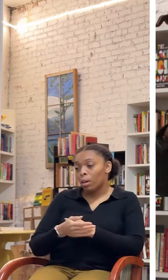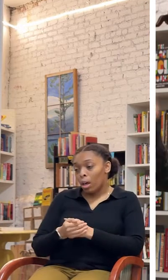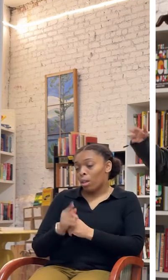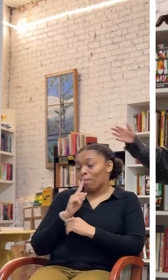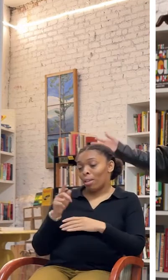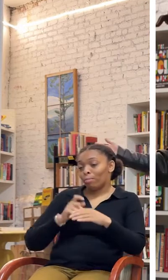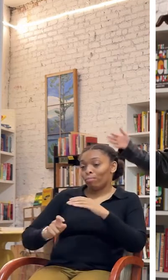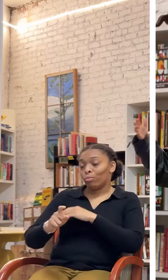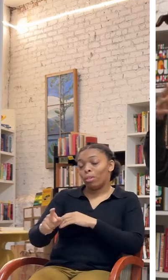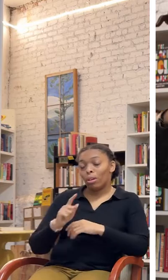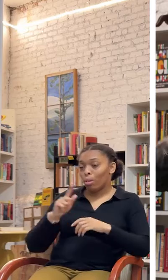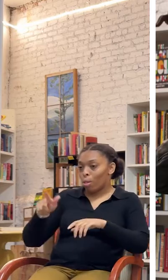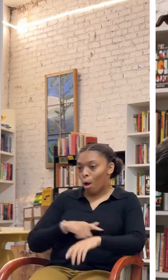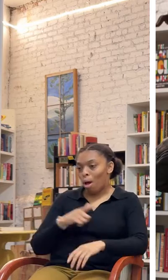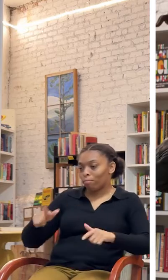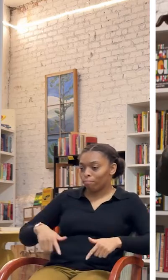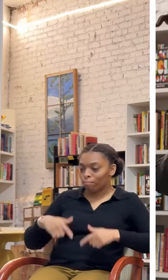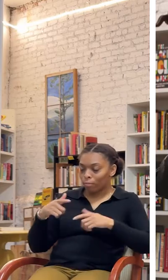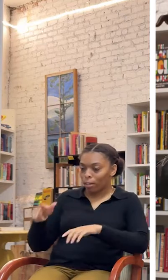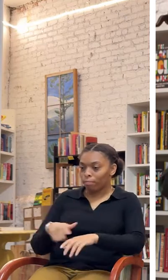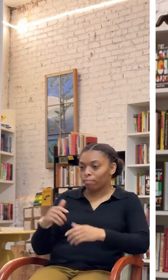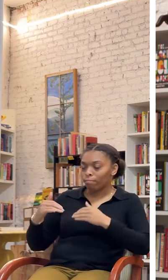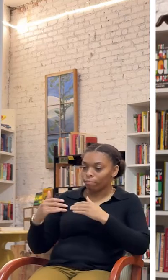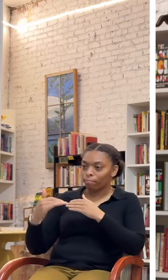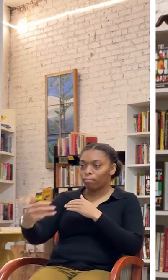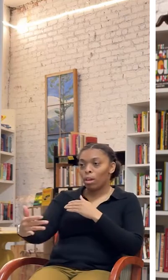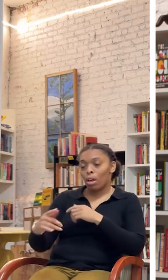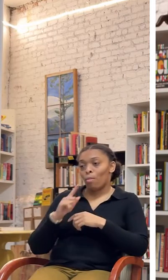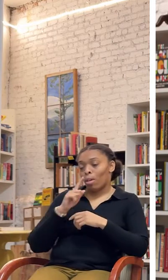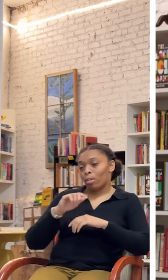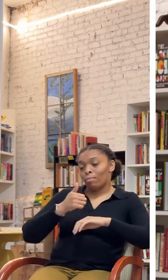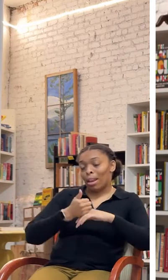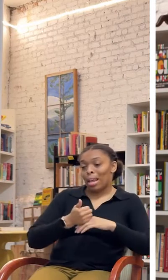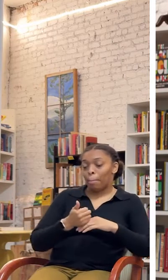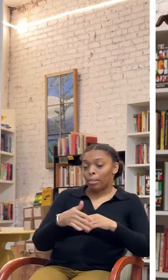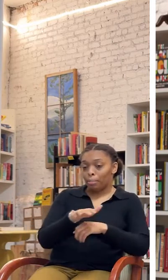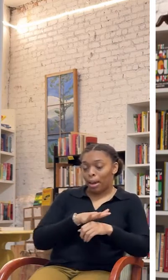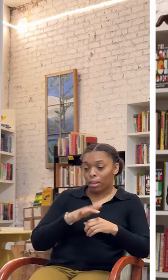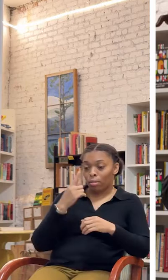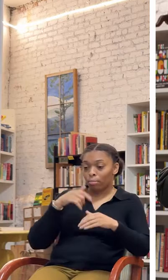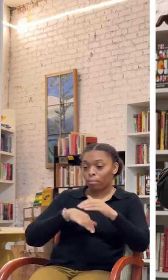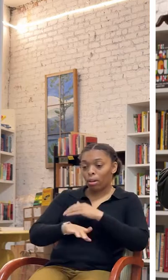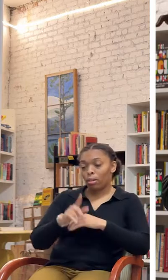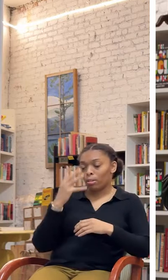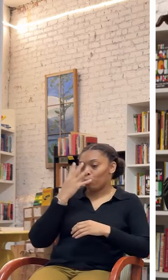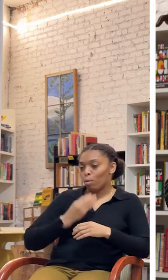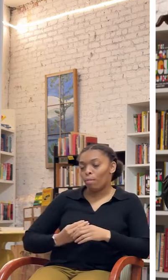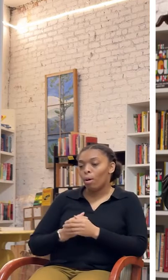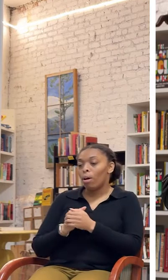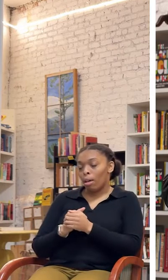journey is long and lifelong. And so like creating places of entry is so important and beautiful. And I feel like this book is